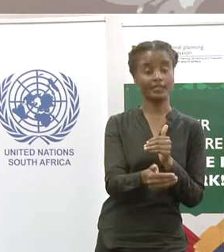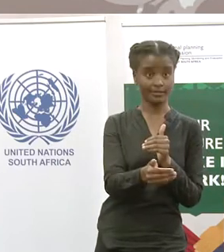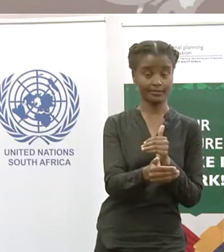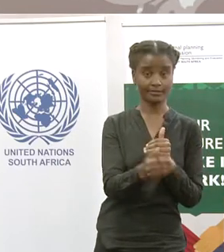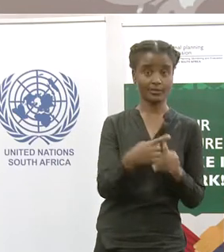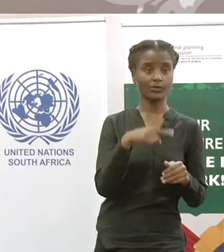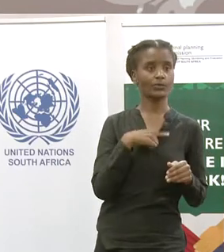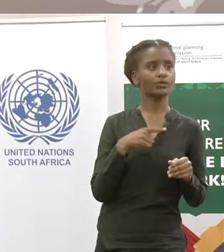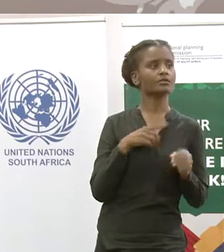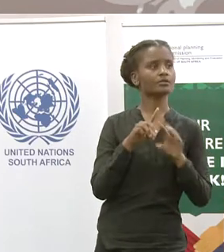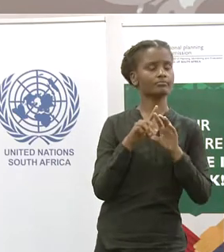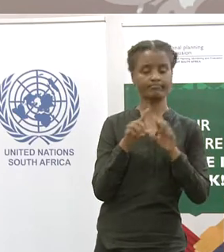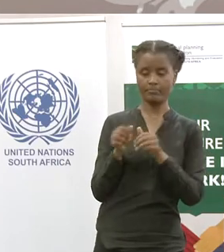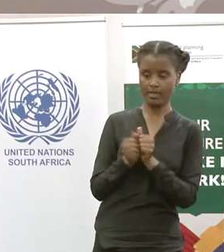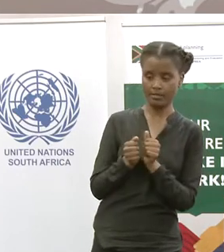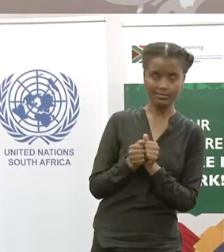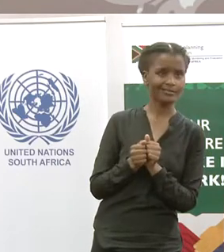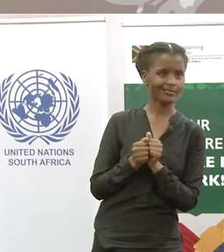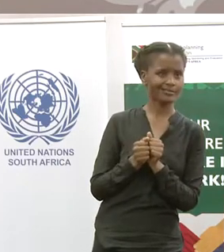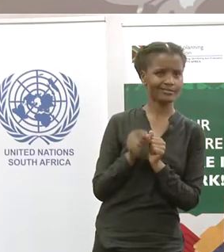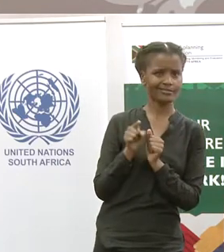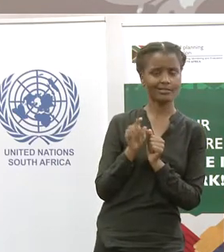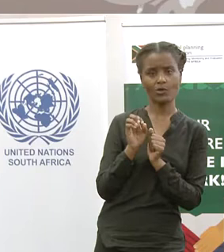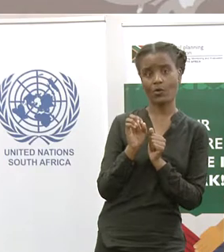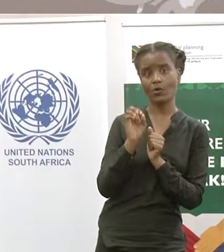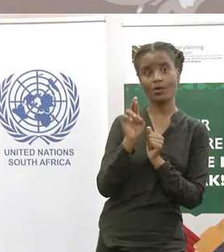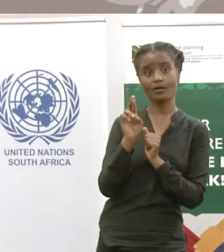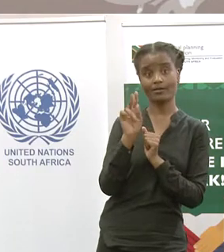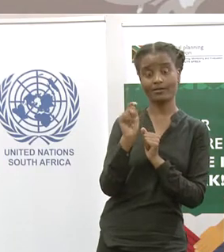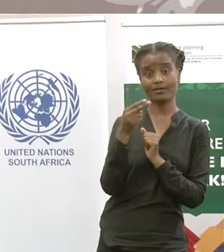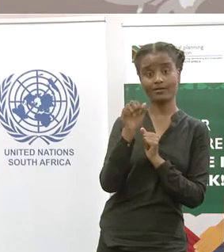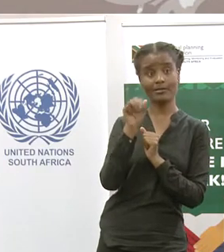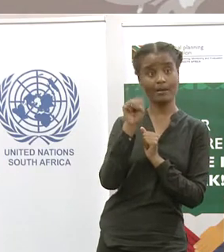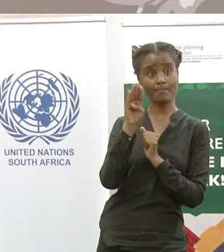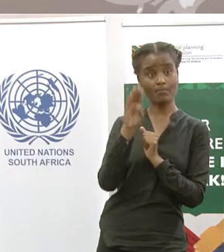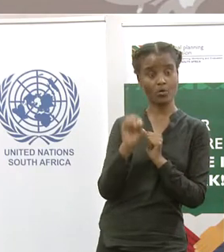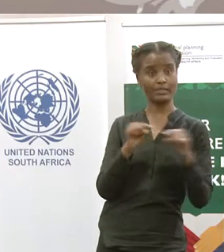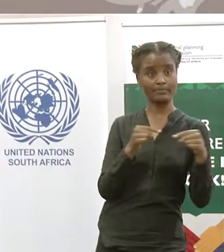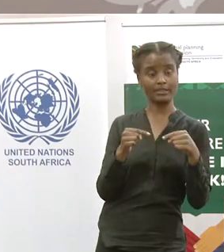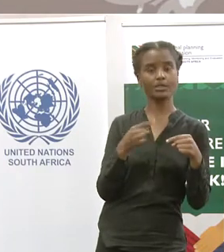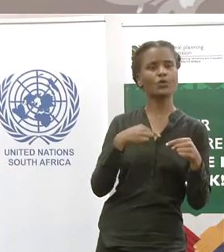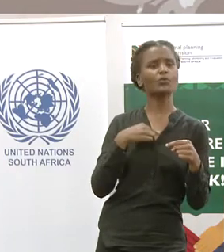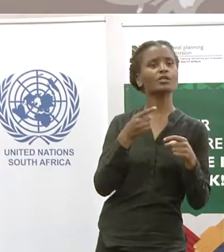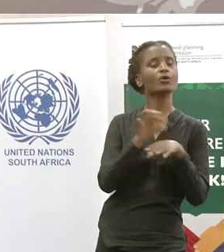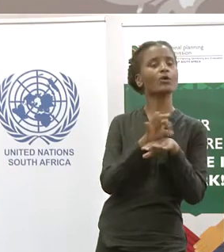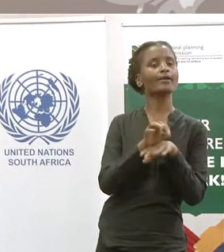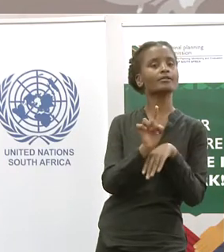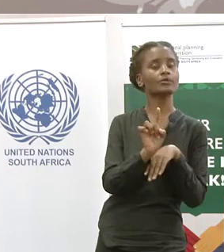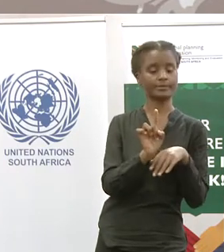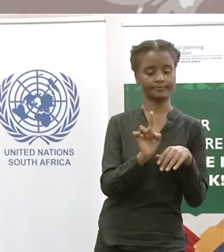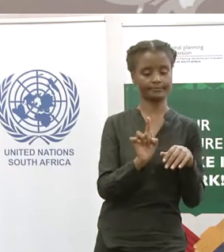as the partners of the Wat Tambo debate series is that we organize deep dives, which